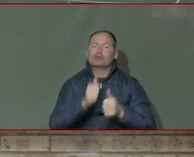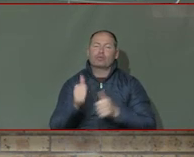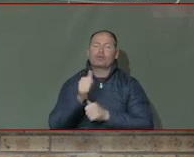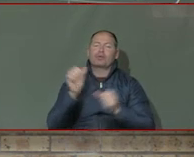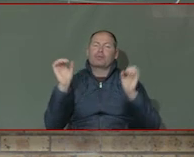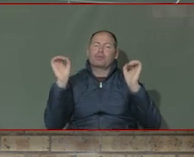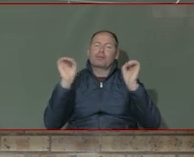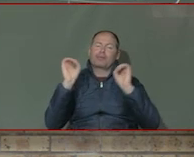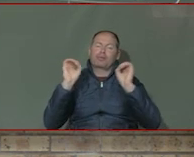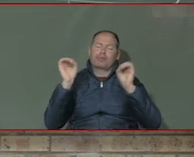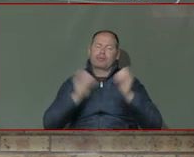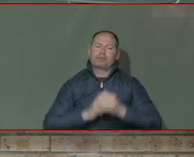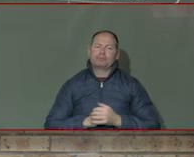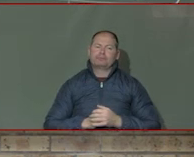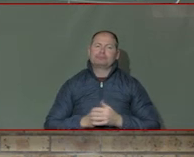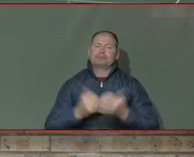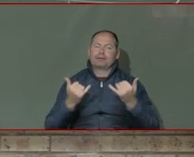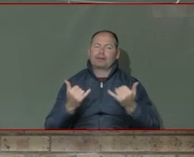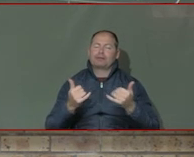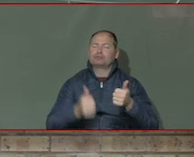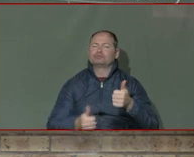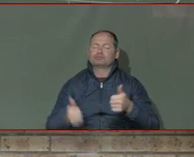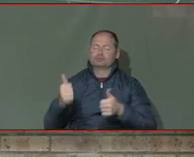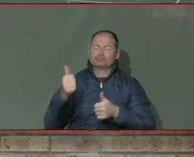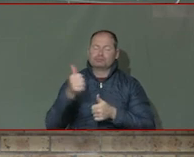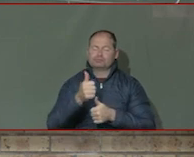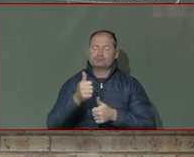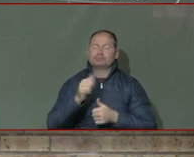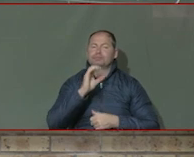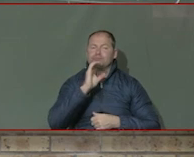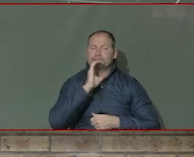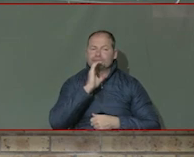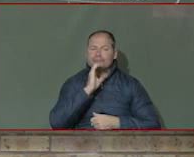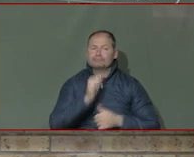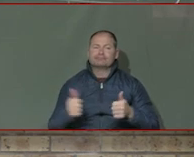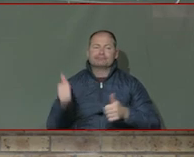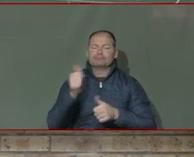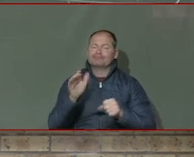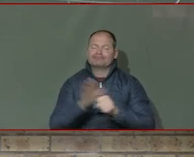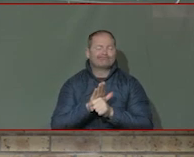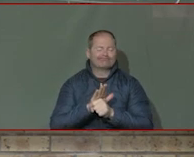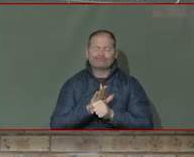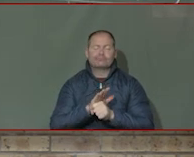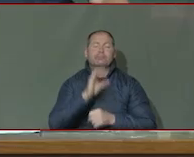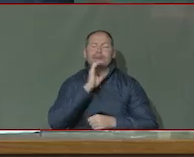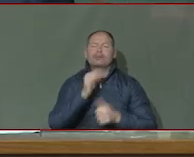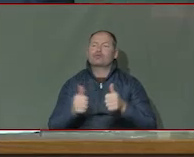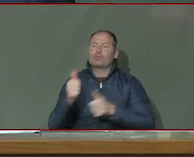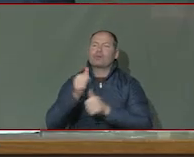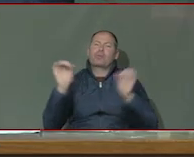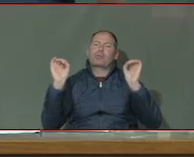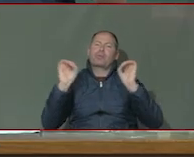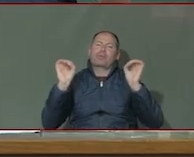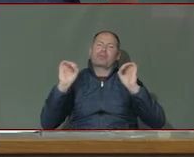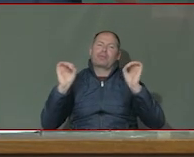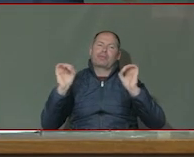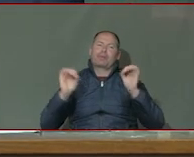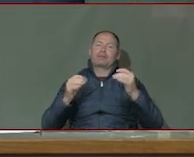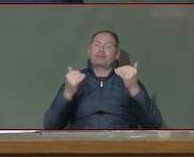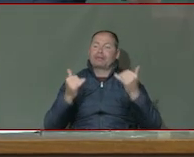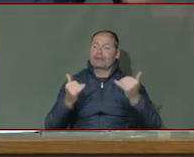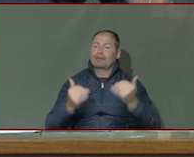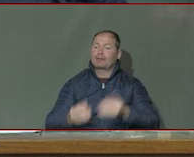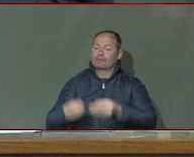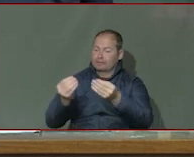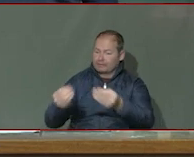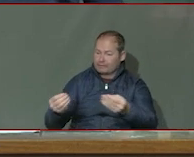that I've given you the types of dominance. Incomplete means there is no dominance. Hence, you will find an offspring that